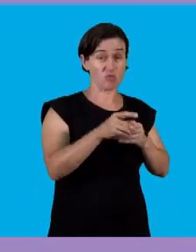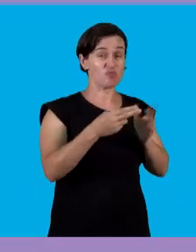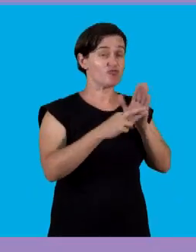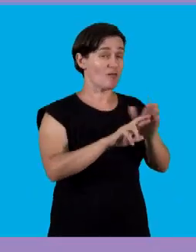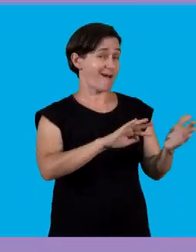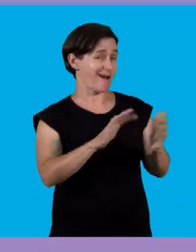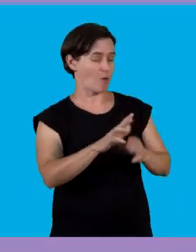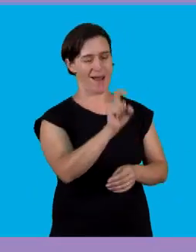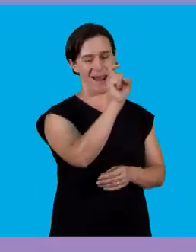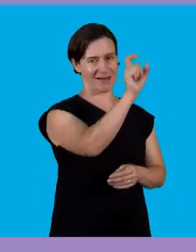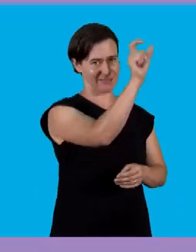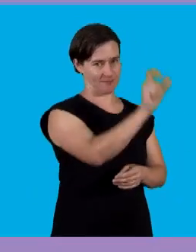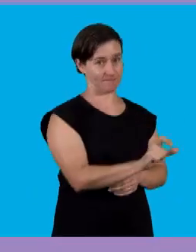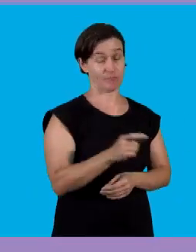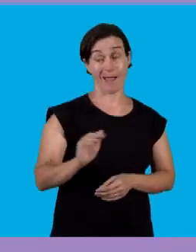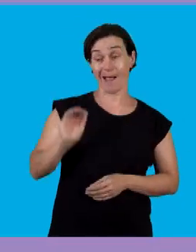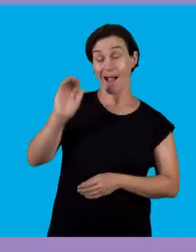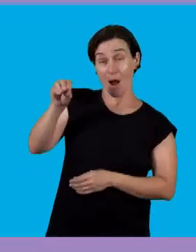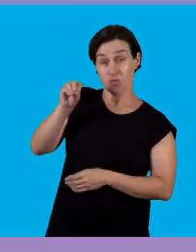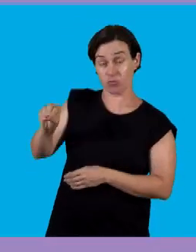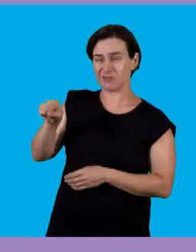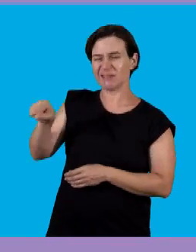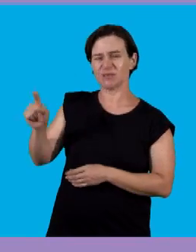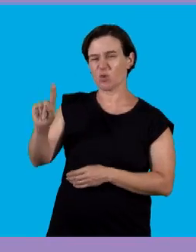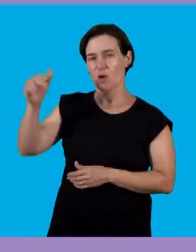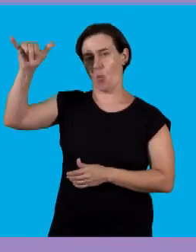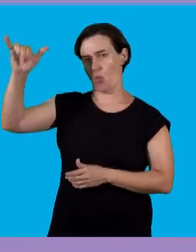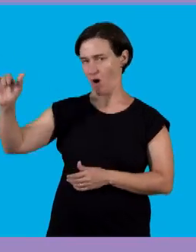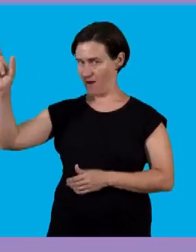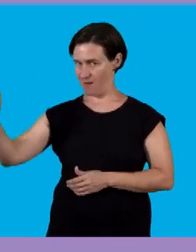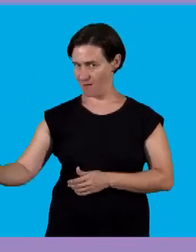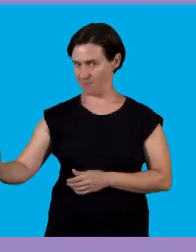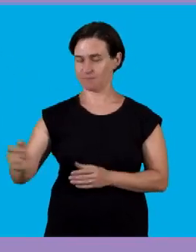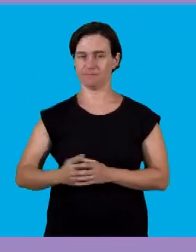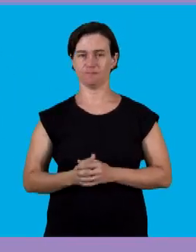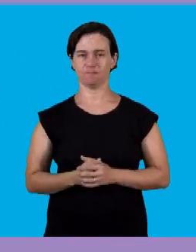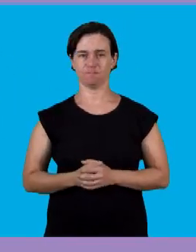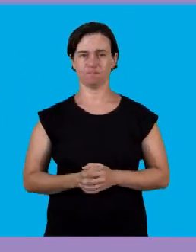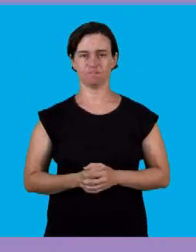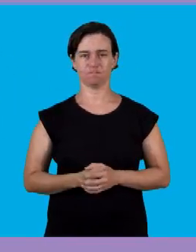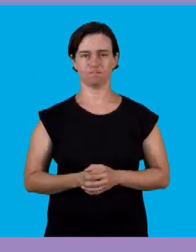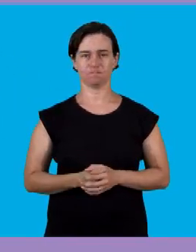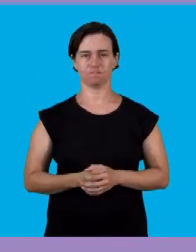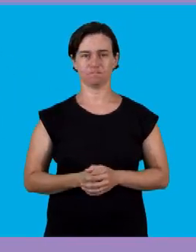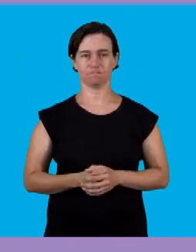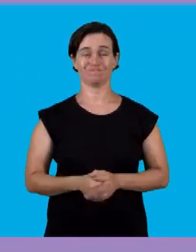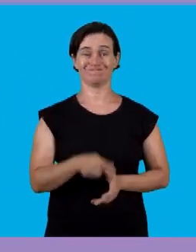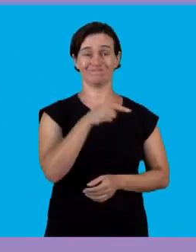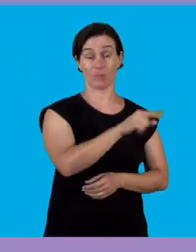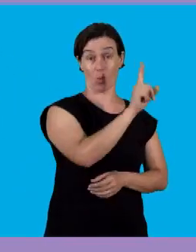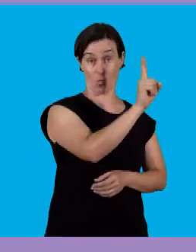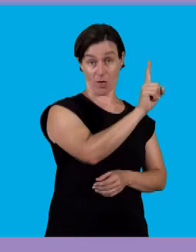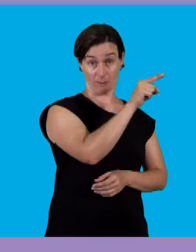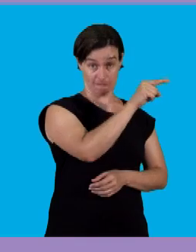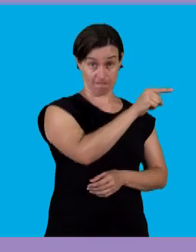are represented by x and those output values are represented by our y. So our first input value